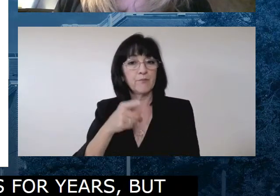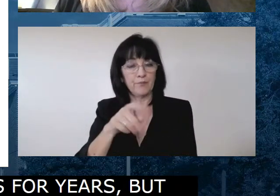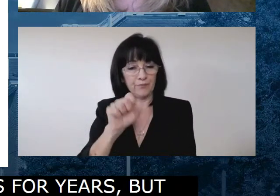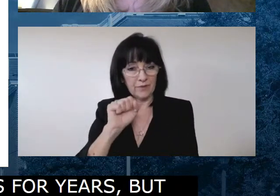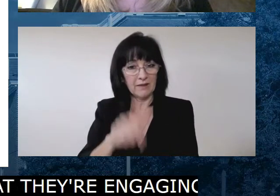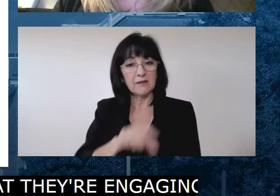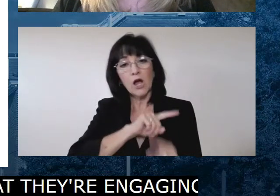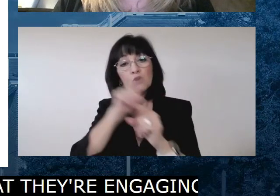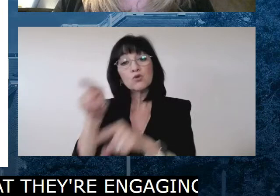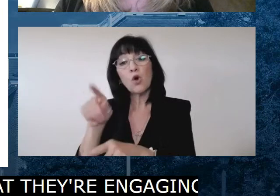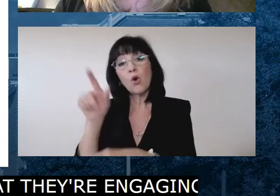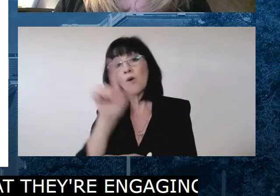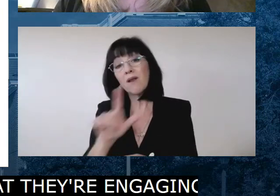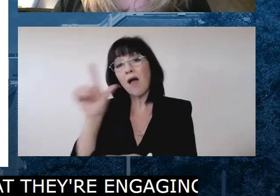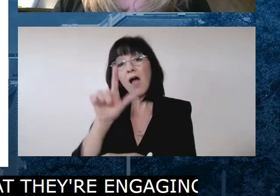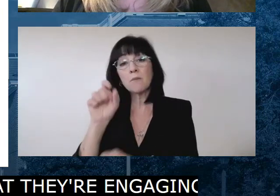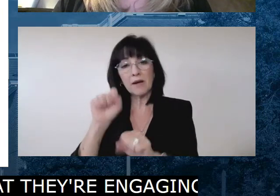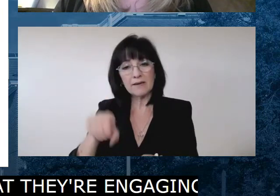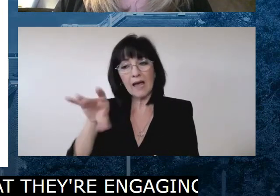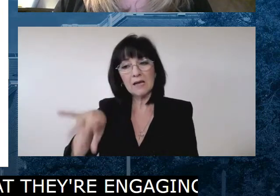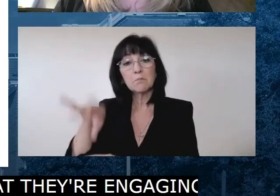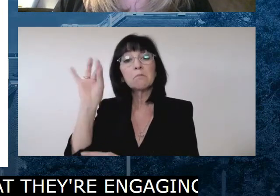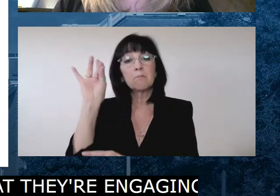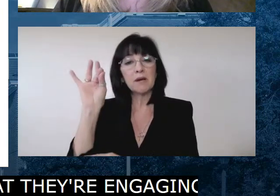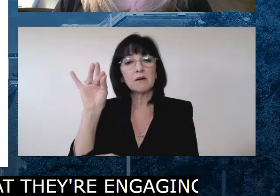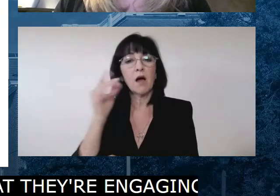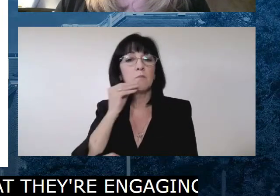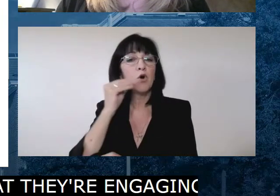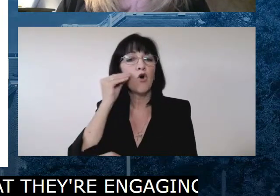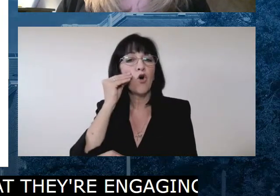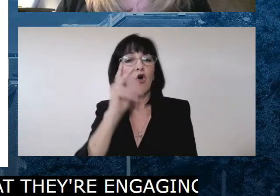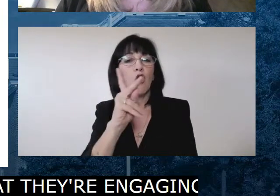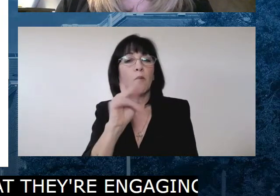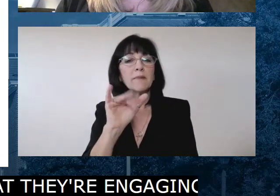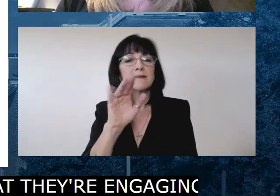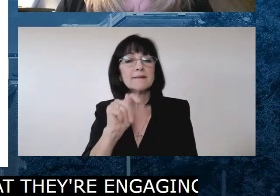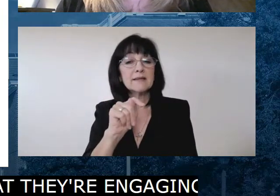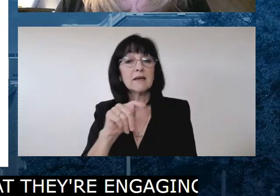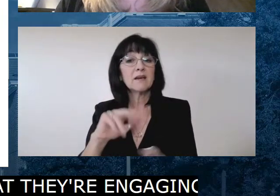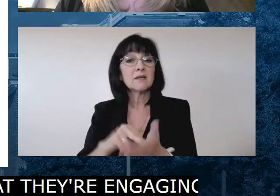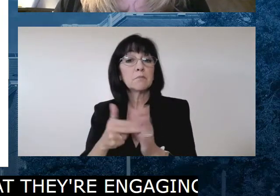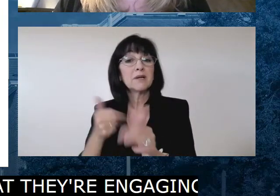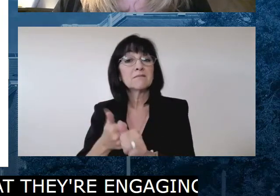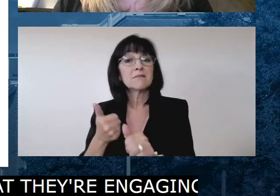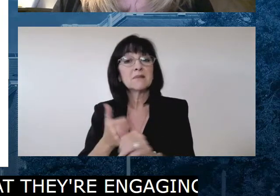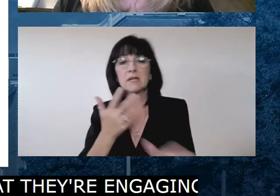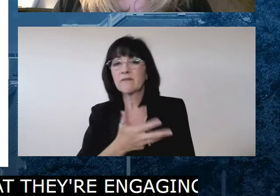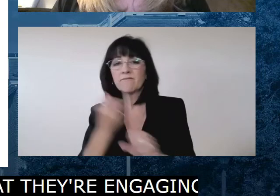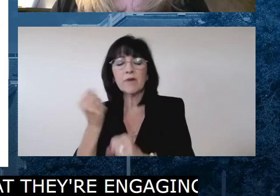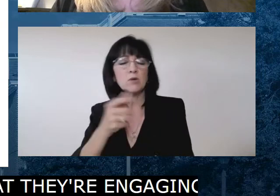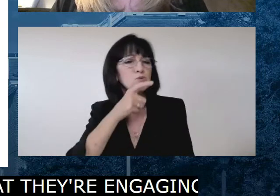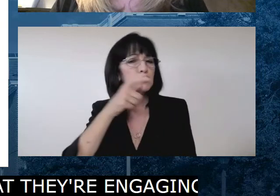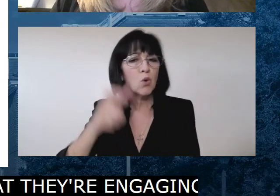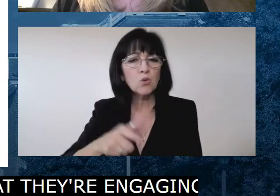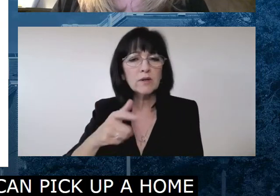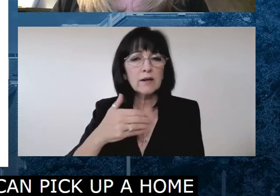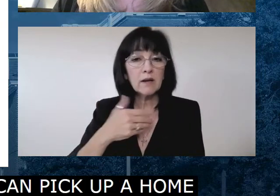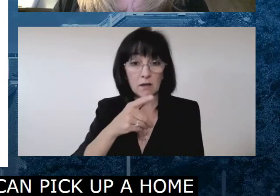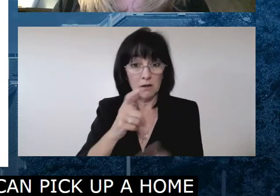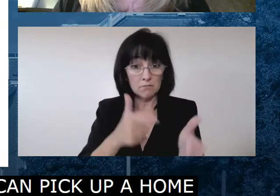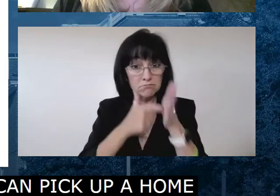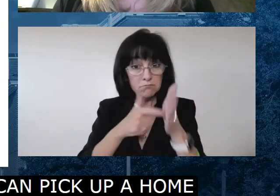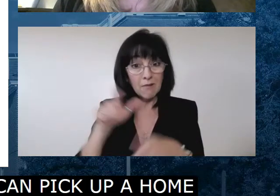anybody can pick up a home rapid antigen test kit. You don't need a library card. You can stop by one of the libraries at